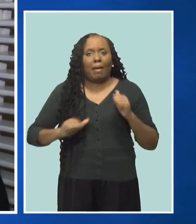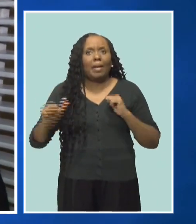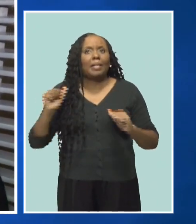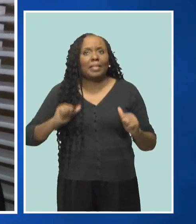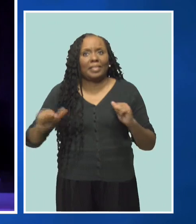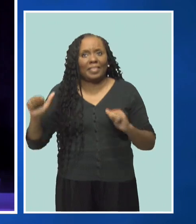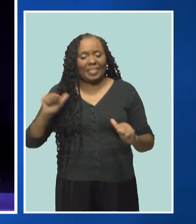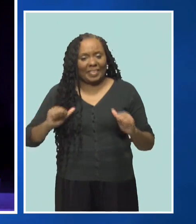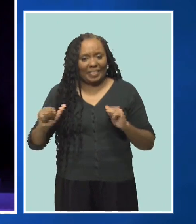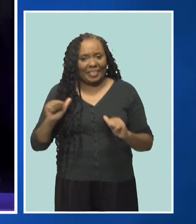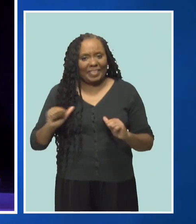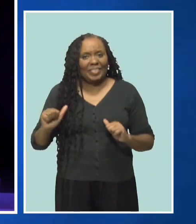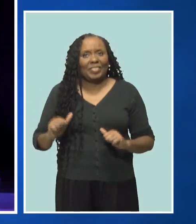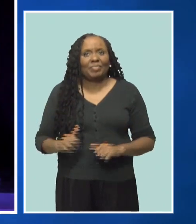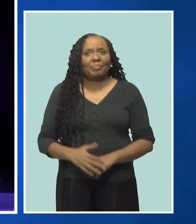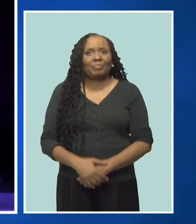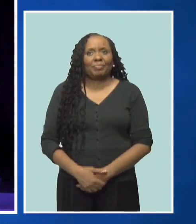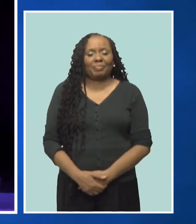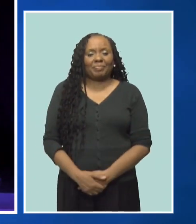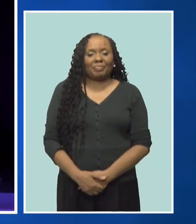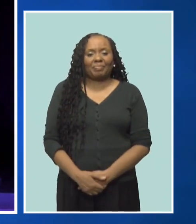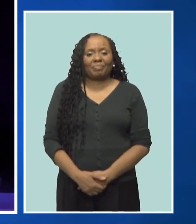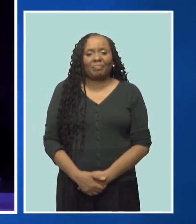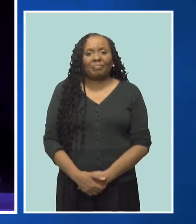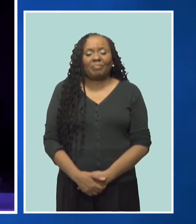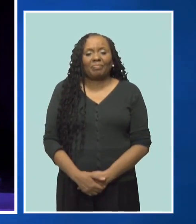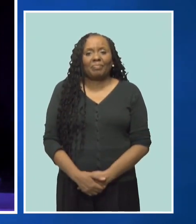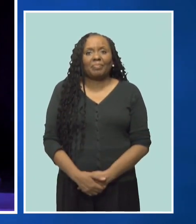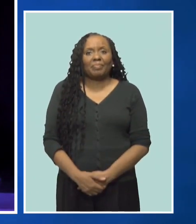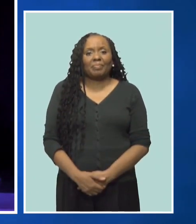activities. Akeem Plinkett, CBC News.